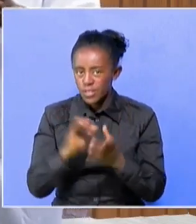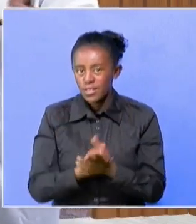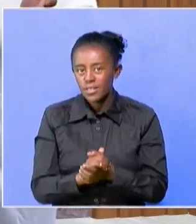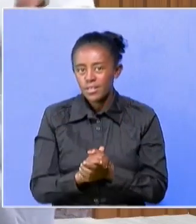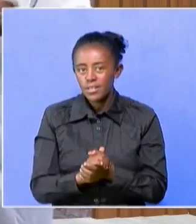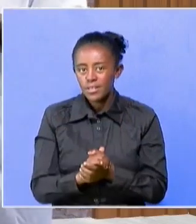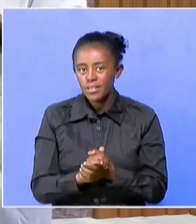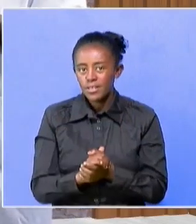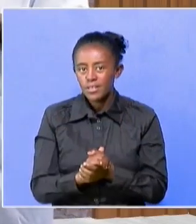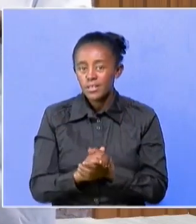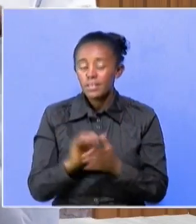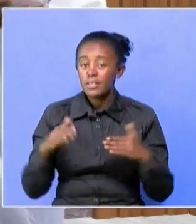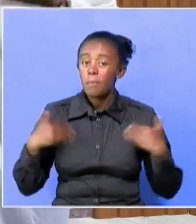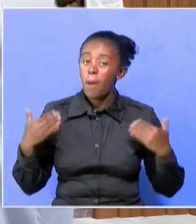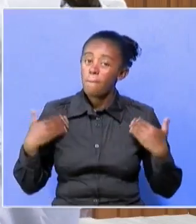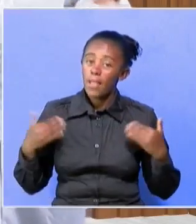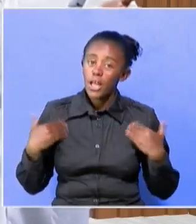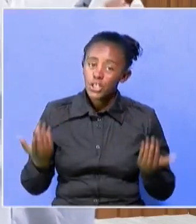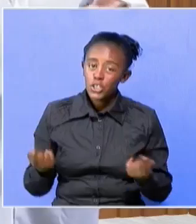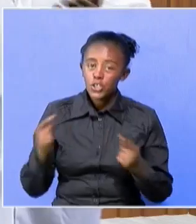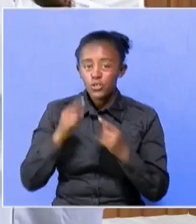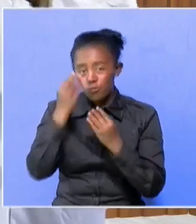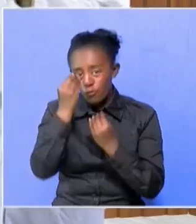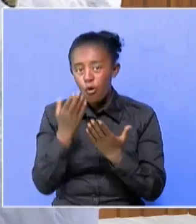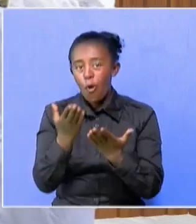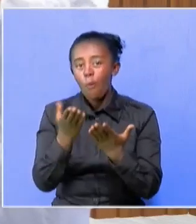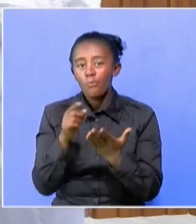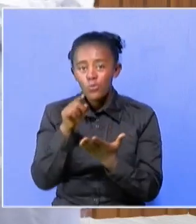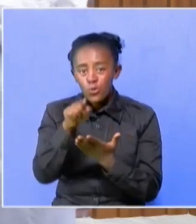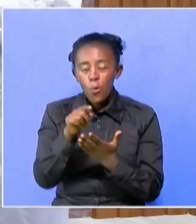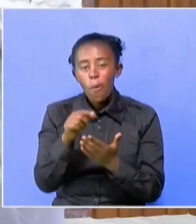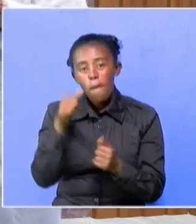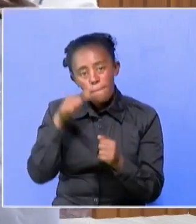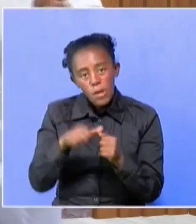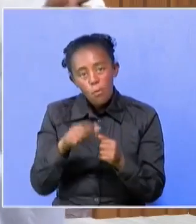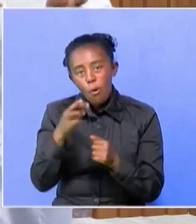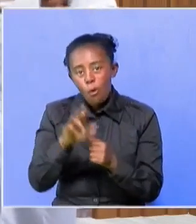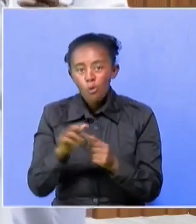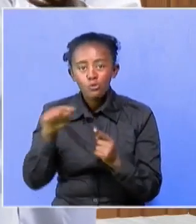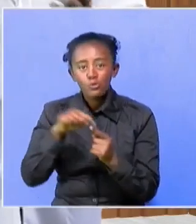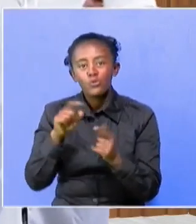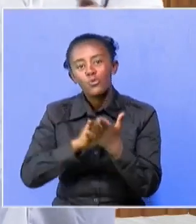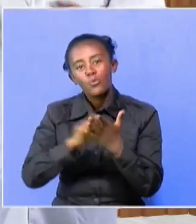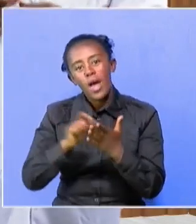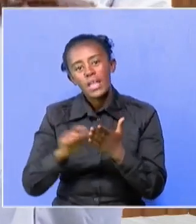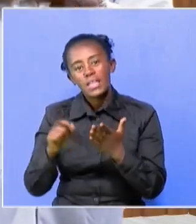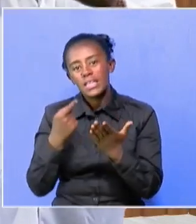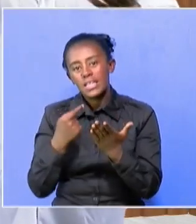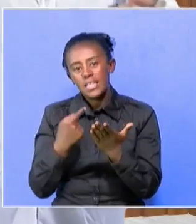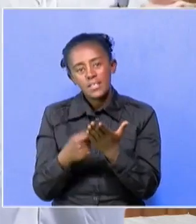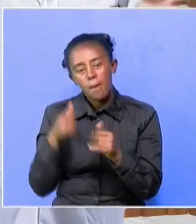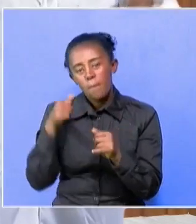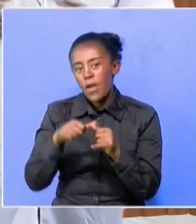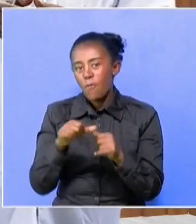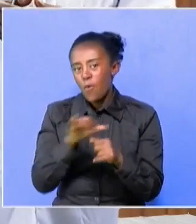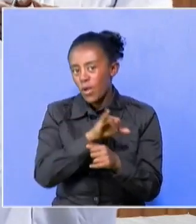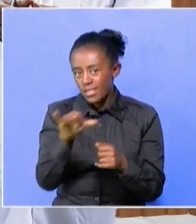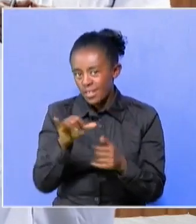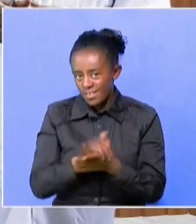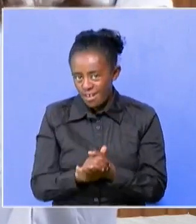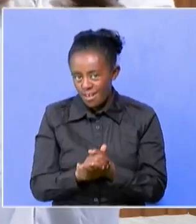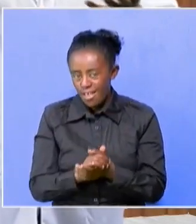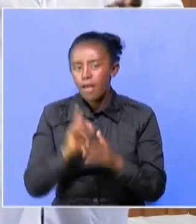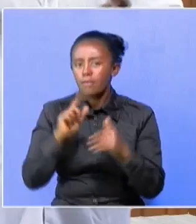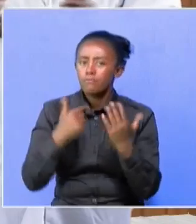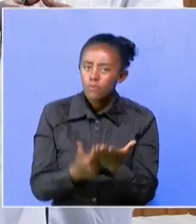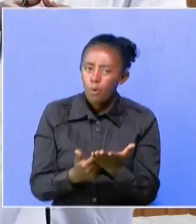This is my pleasure to inform you this memo or to write you this memo, etc. So